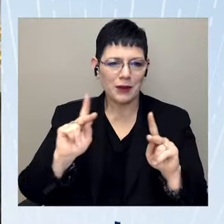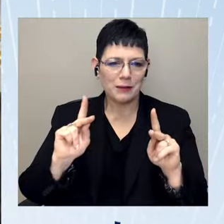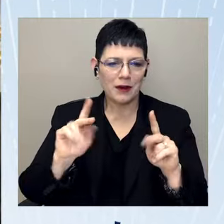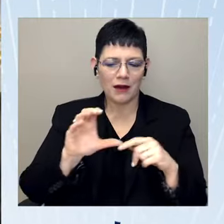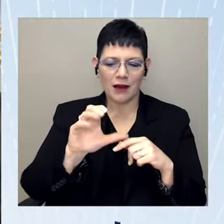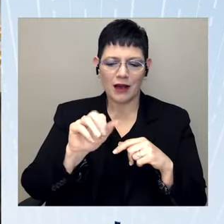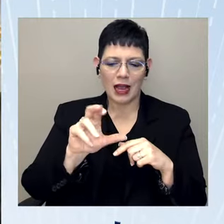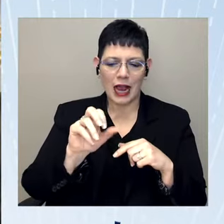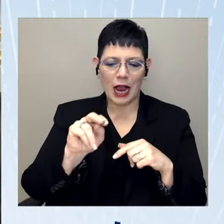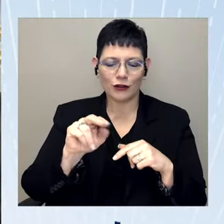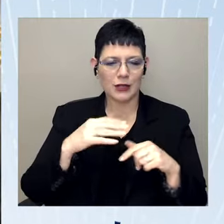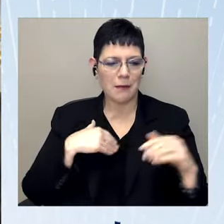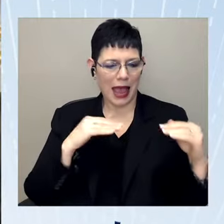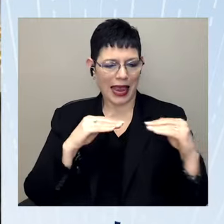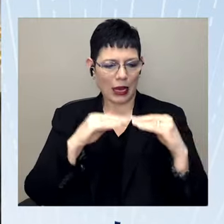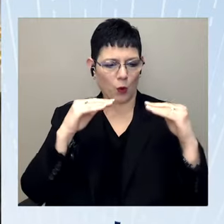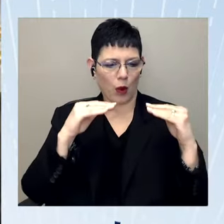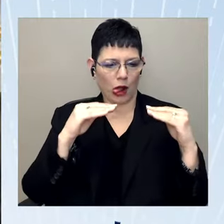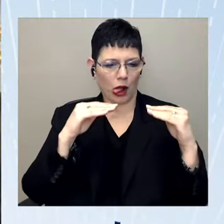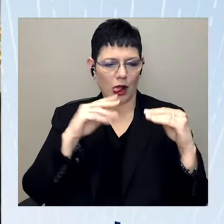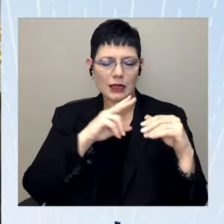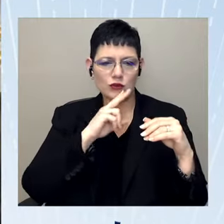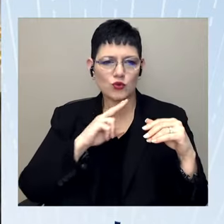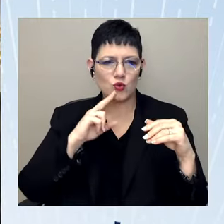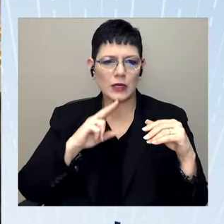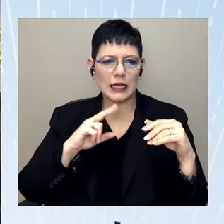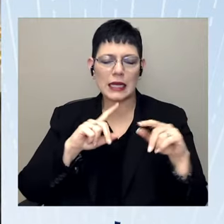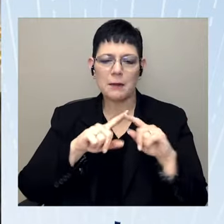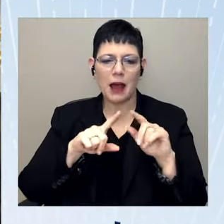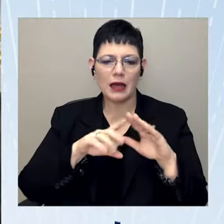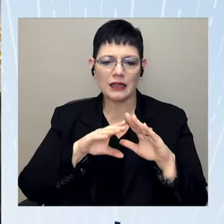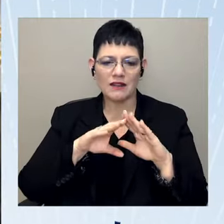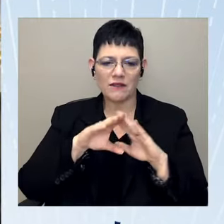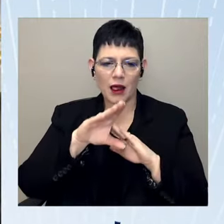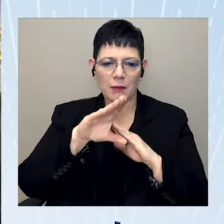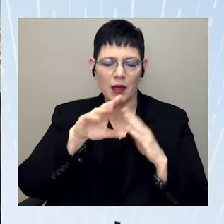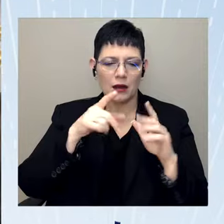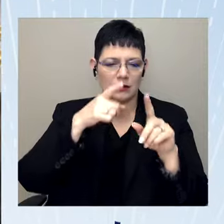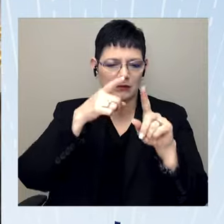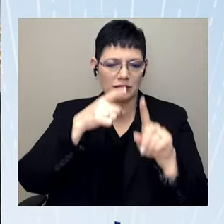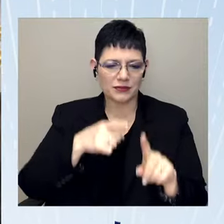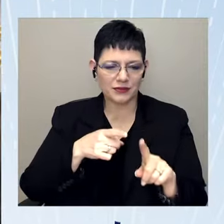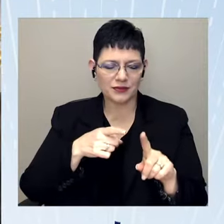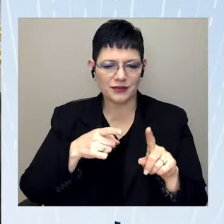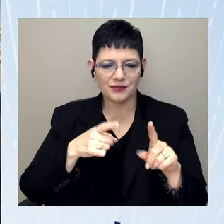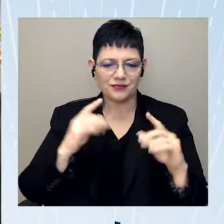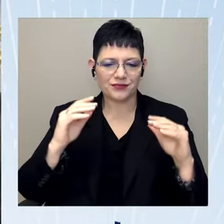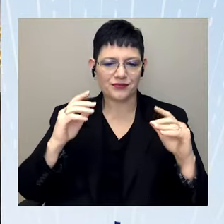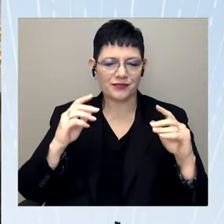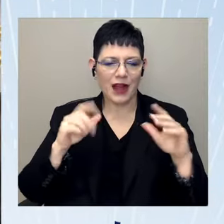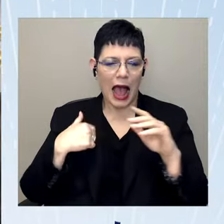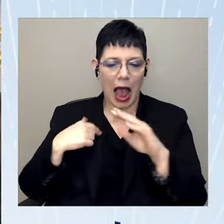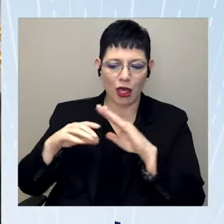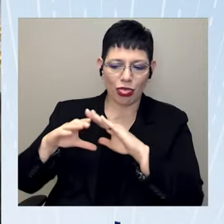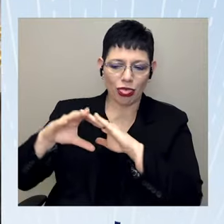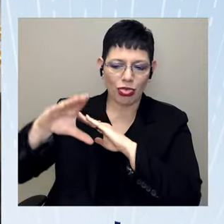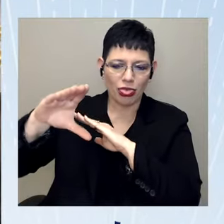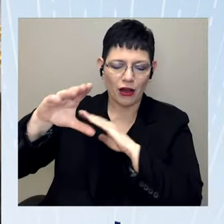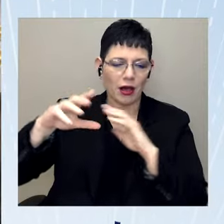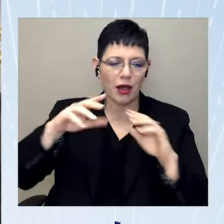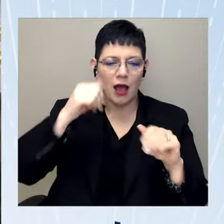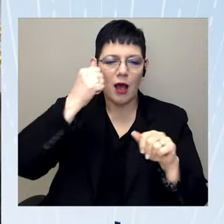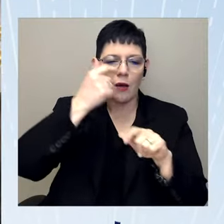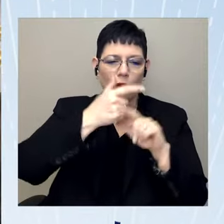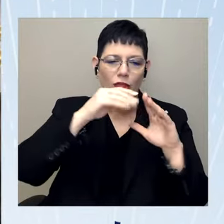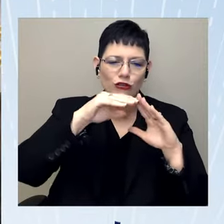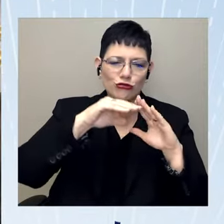from the womb, but as developmental checkpoints began progressing faster for me than for my brother, as I began walking and talking while he was still struggling